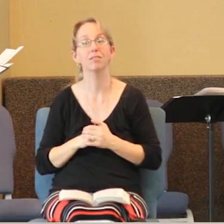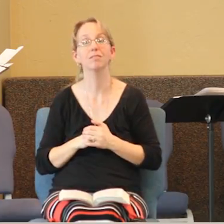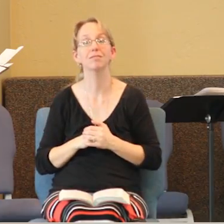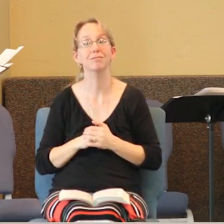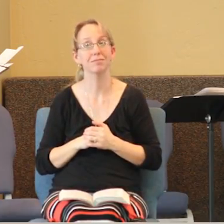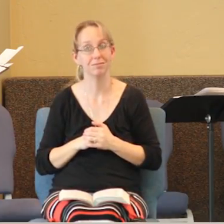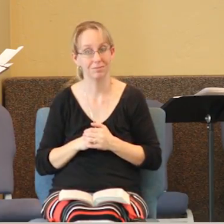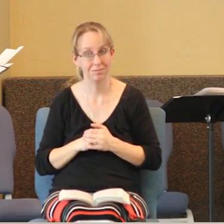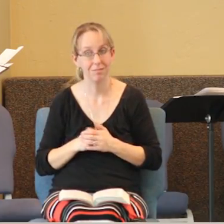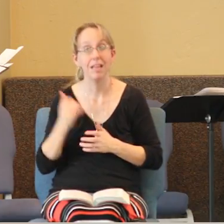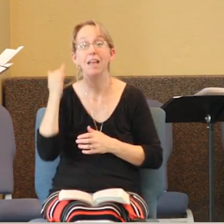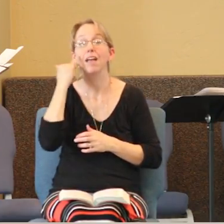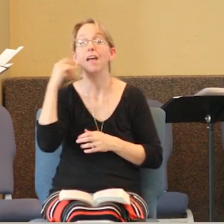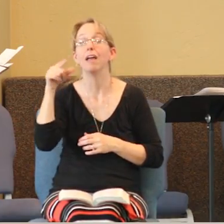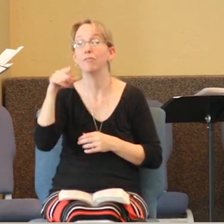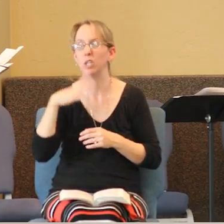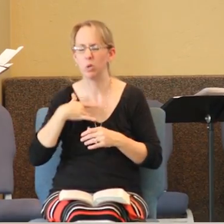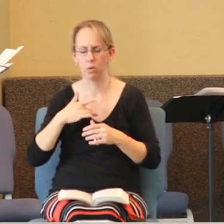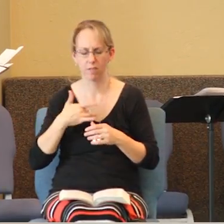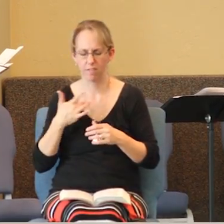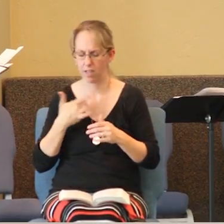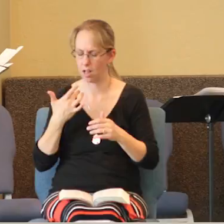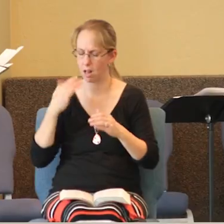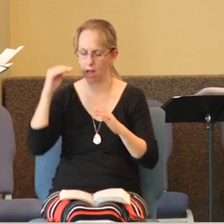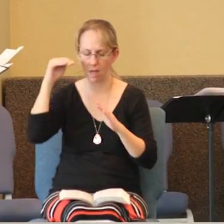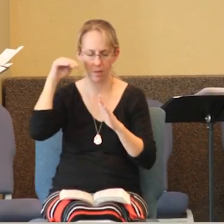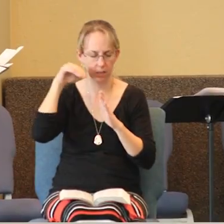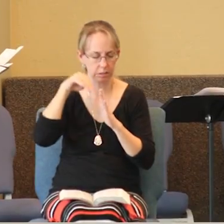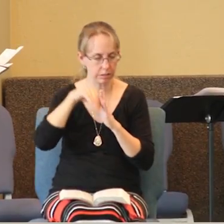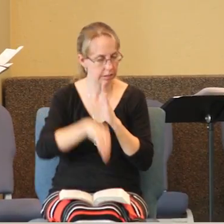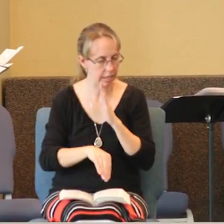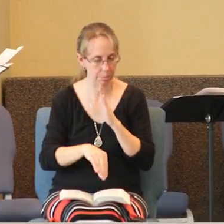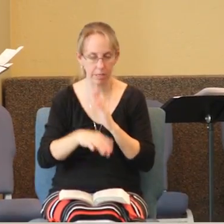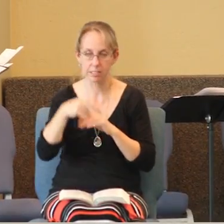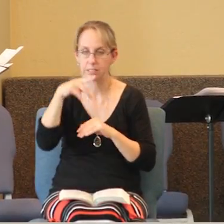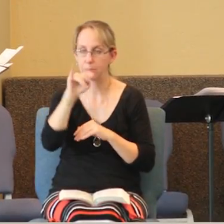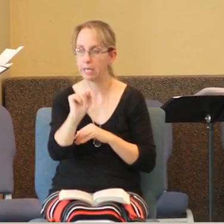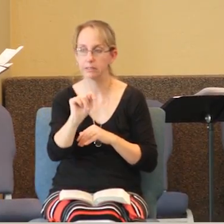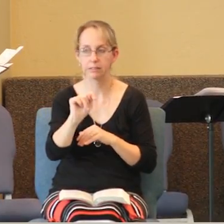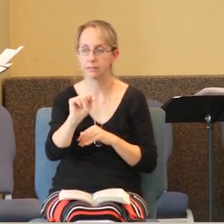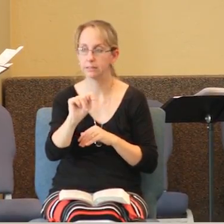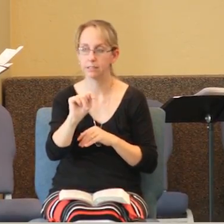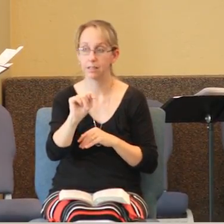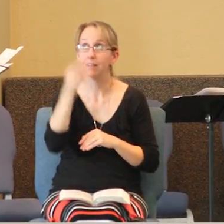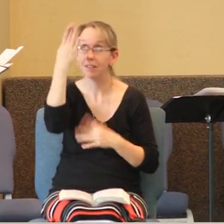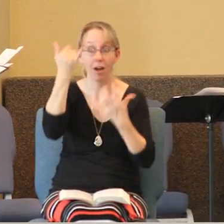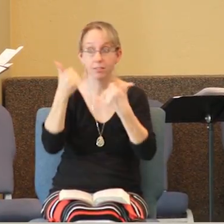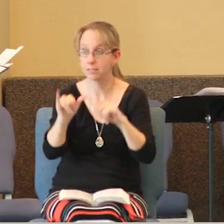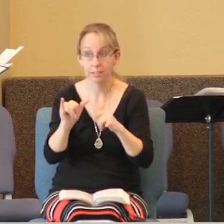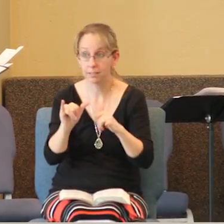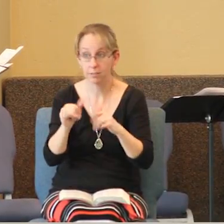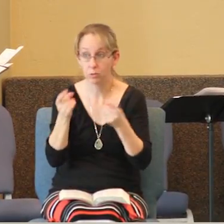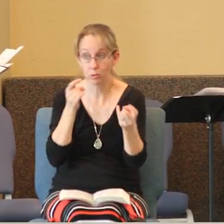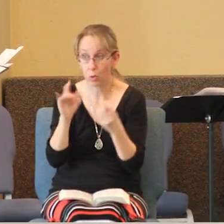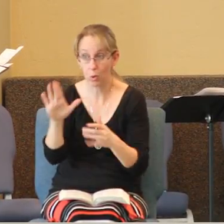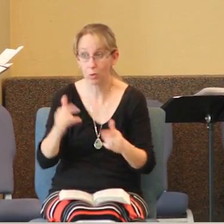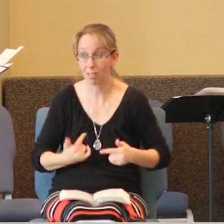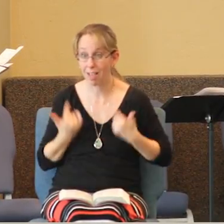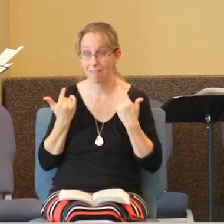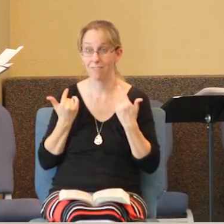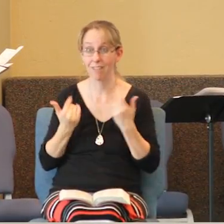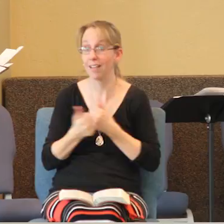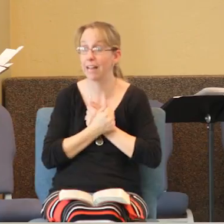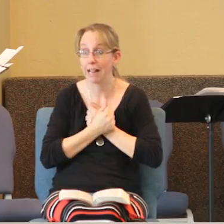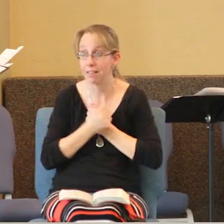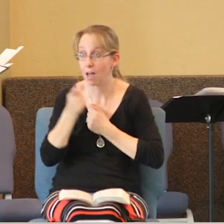And if you're in the deepest, darkest pit of your life, God still is in control of your life. And He loves you,